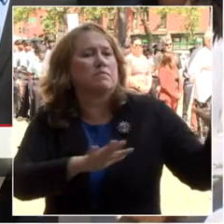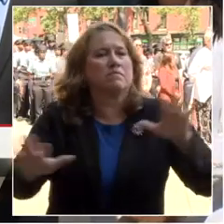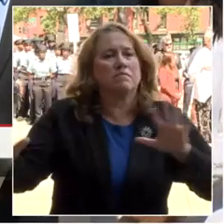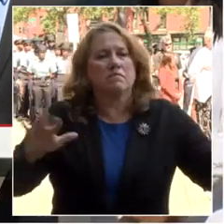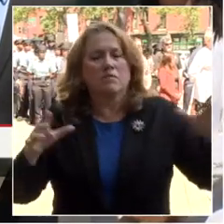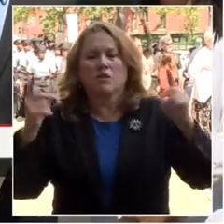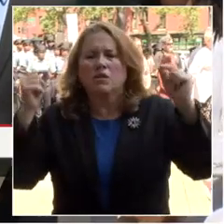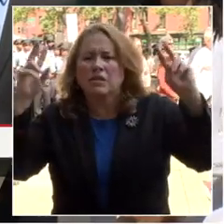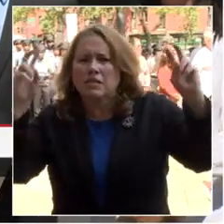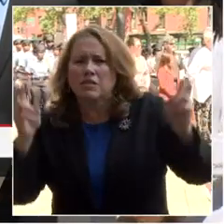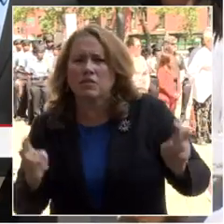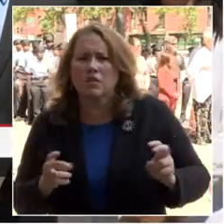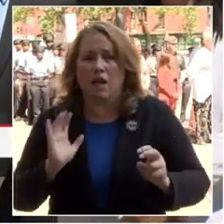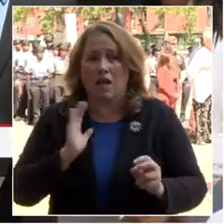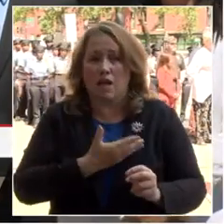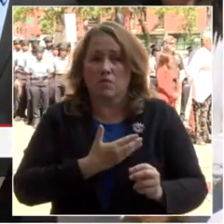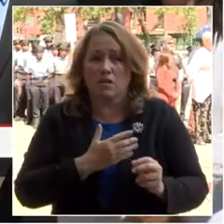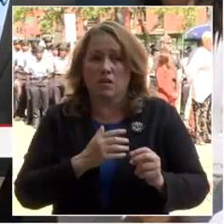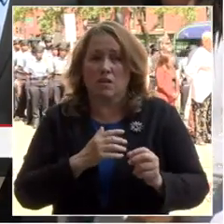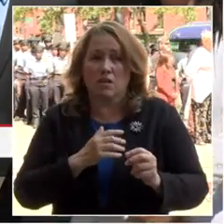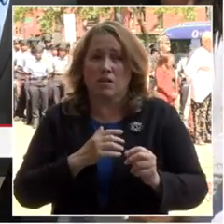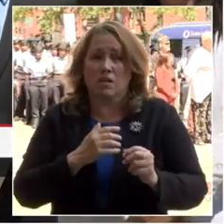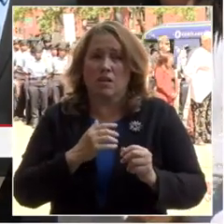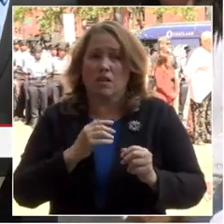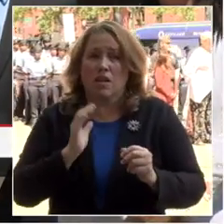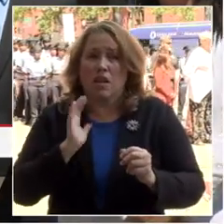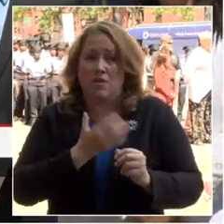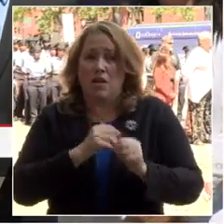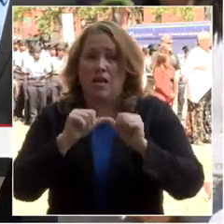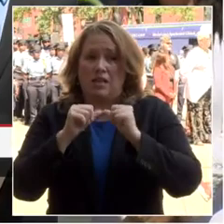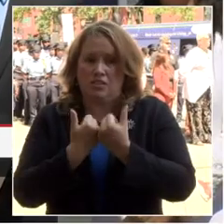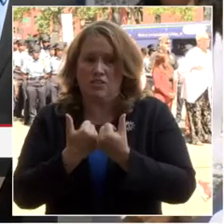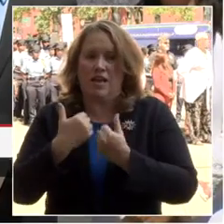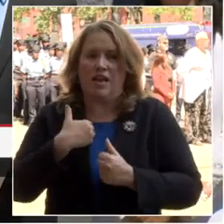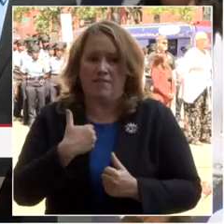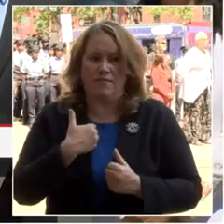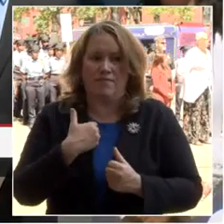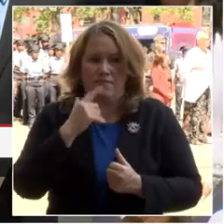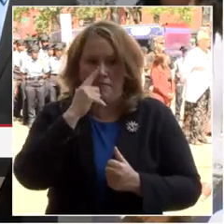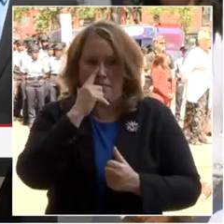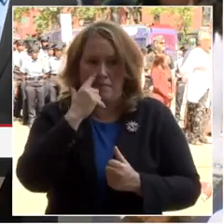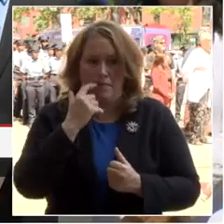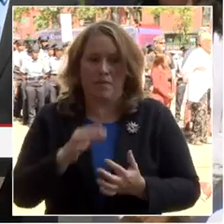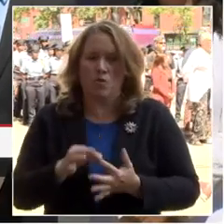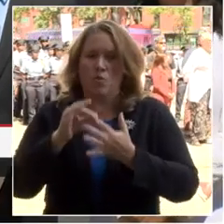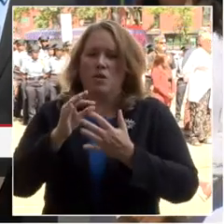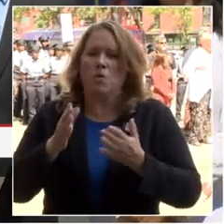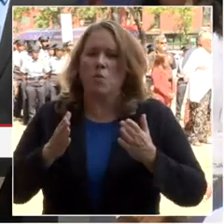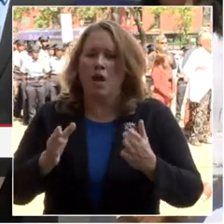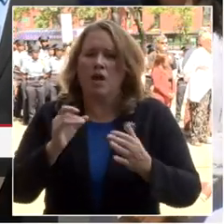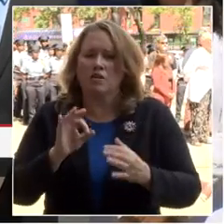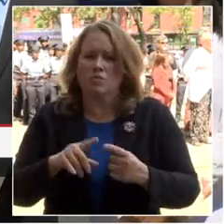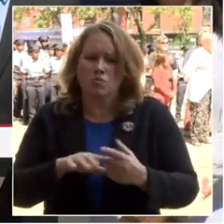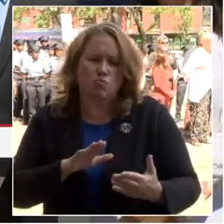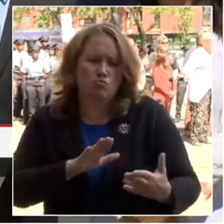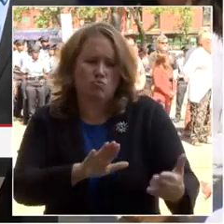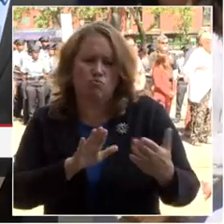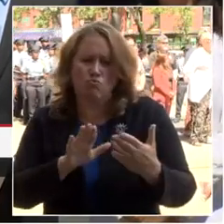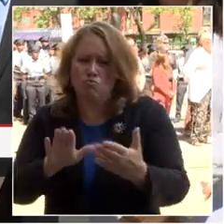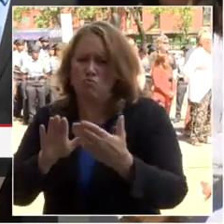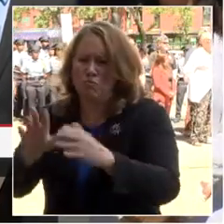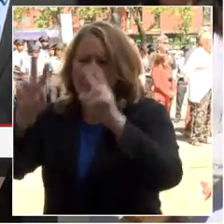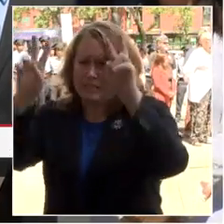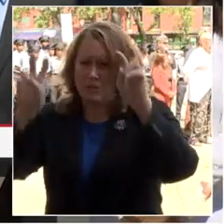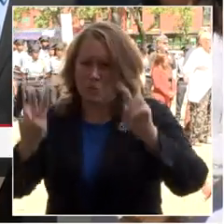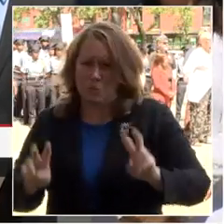agencies has a unique perspective on how to address these issues. As Mayor Bowser mentioned, this work has led to